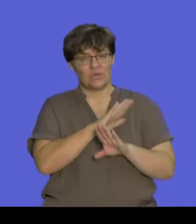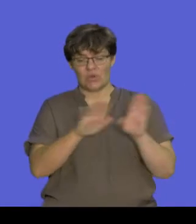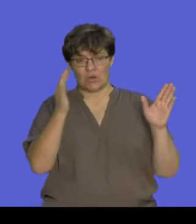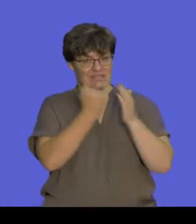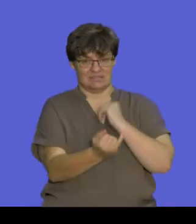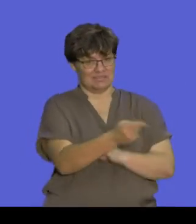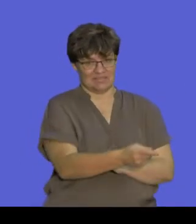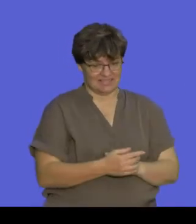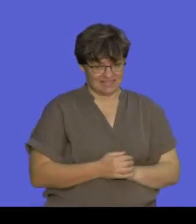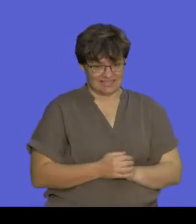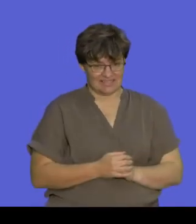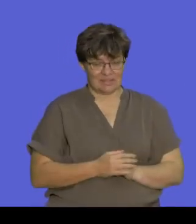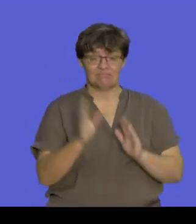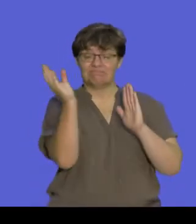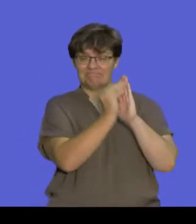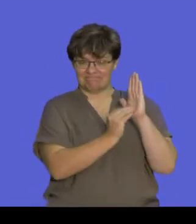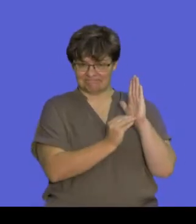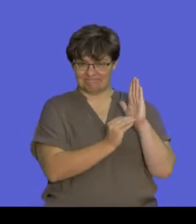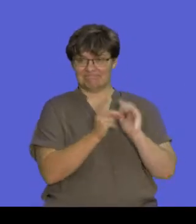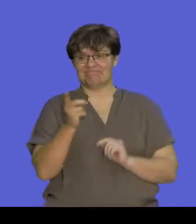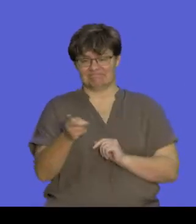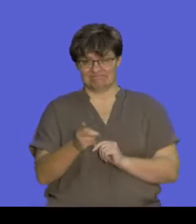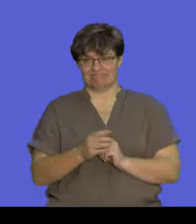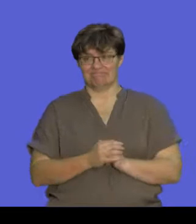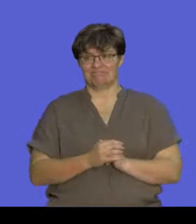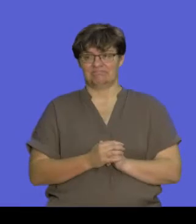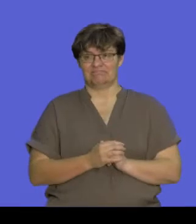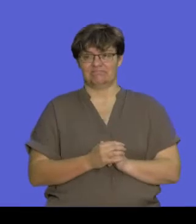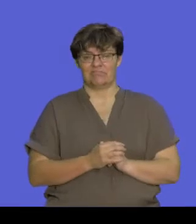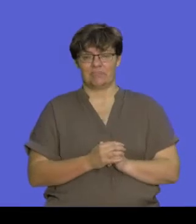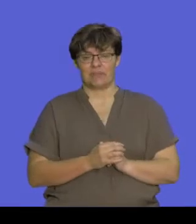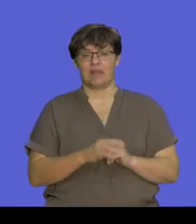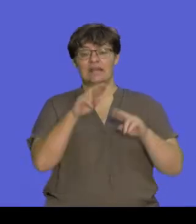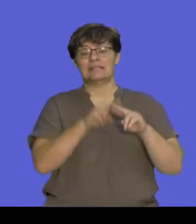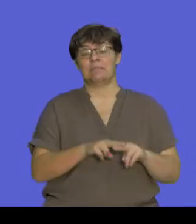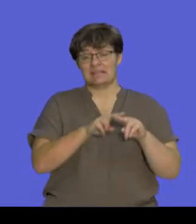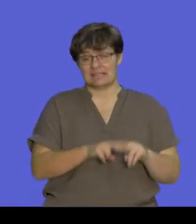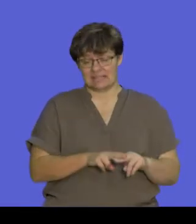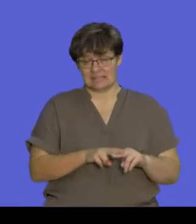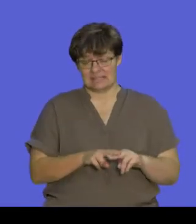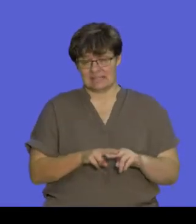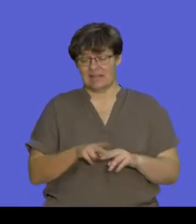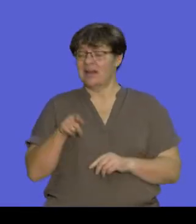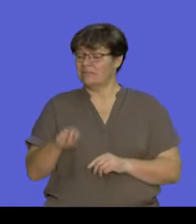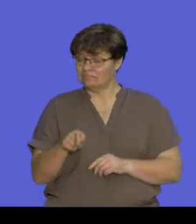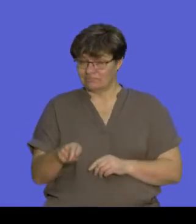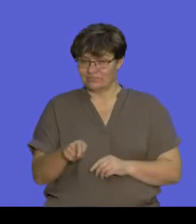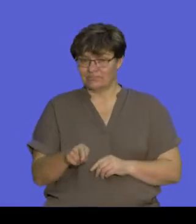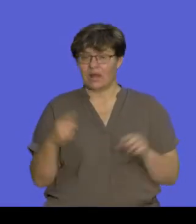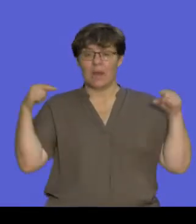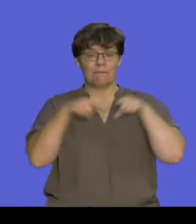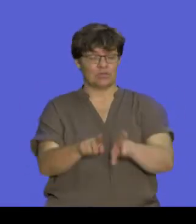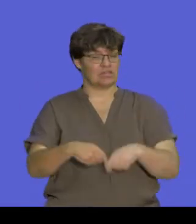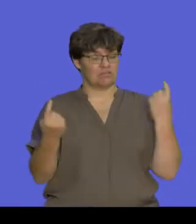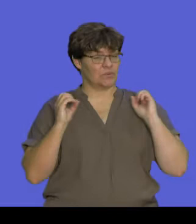And we've recorded that in this statement over here. Remember, for dependent events, they are not mutually exclusive,